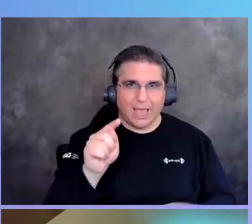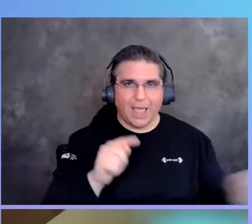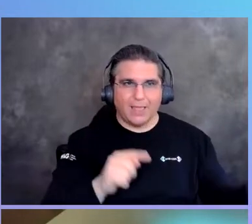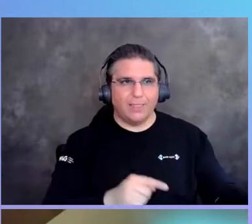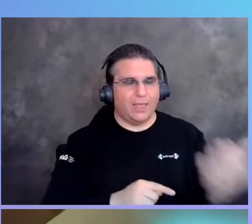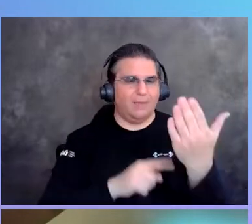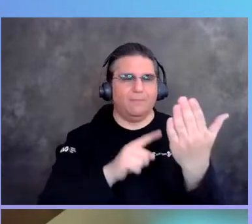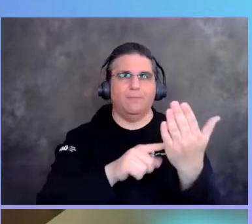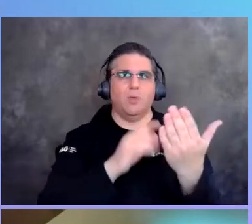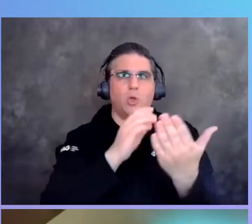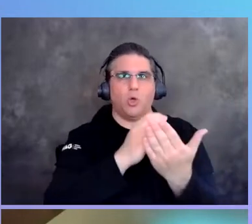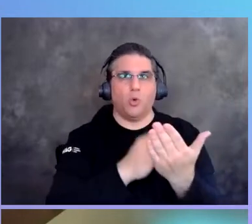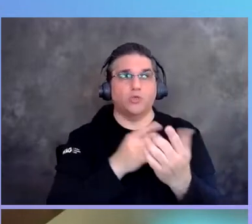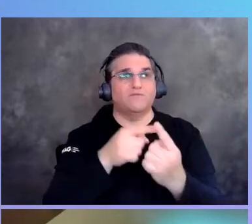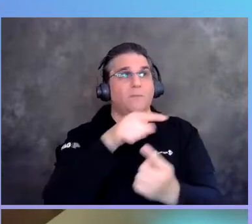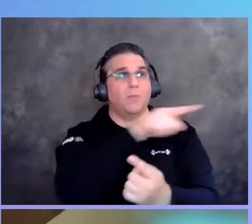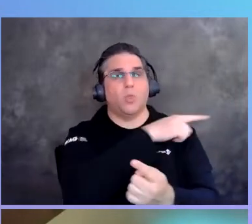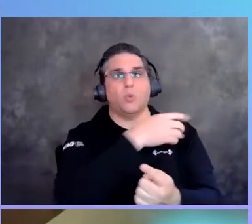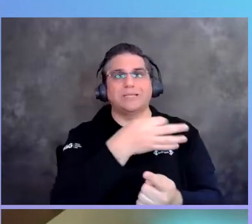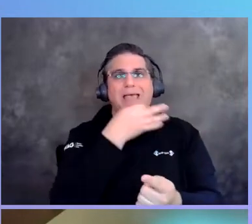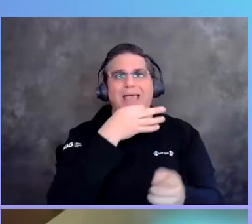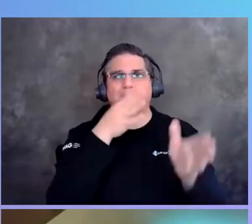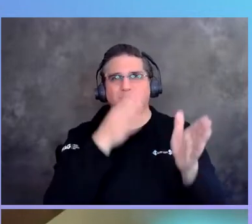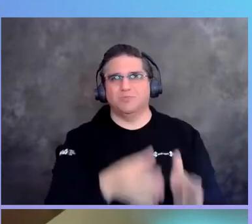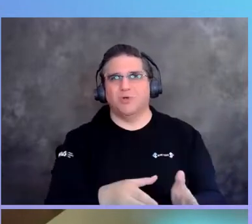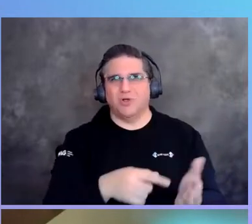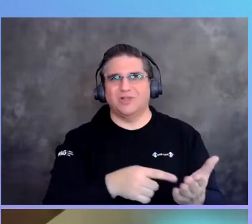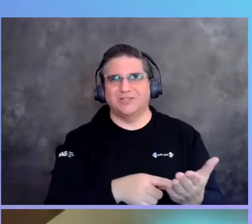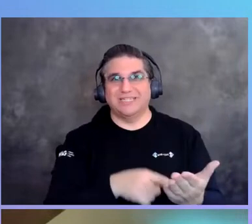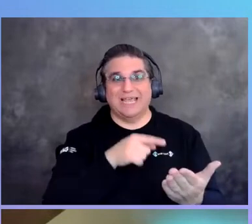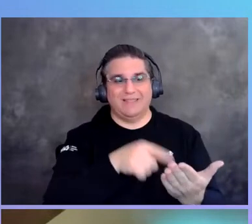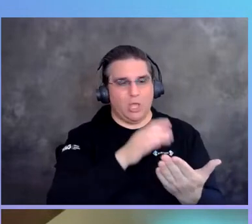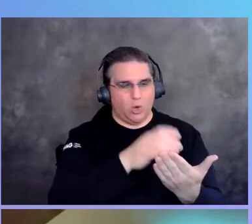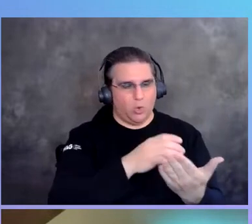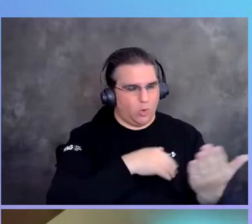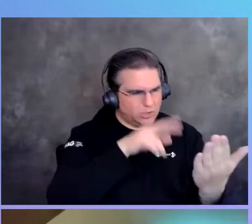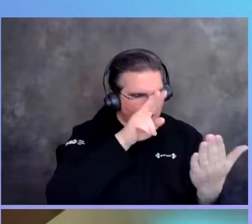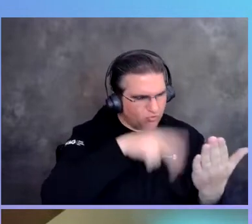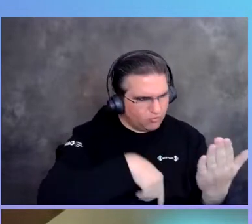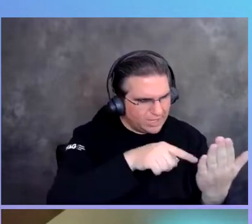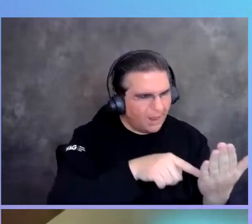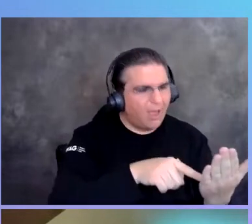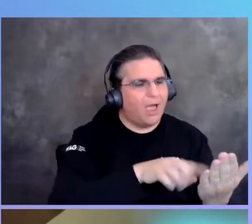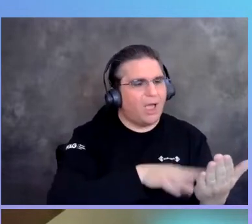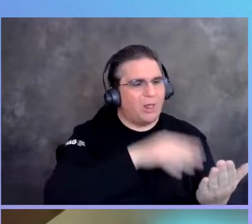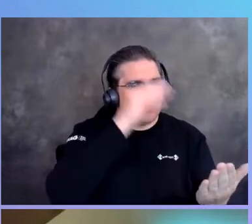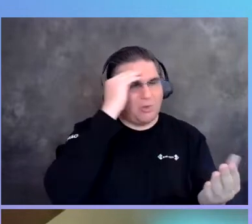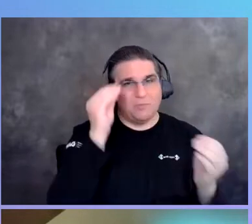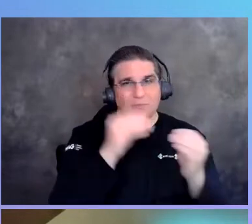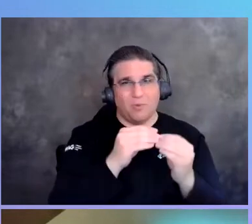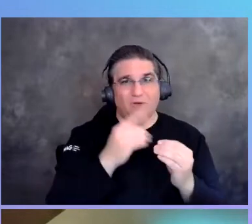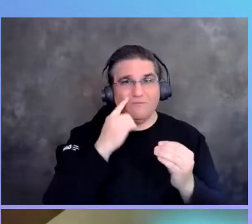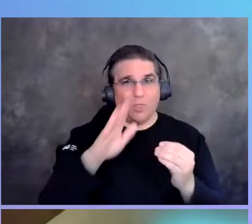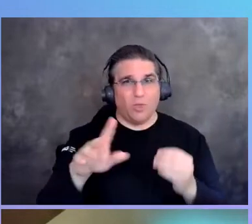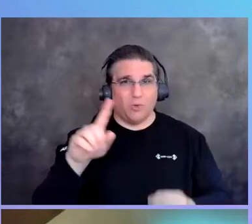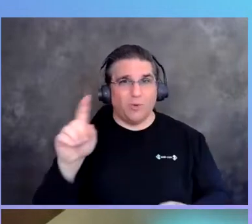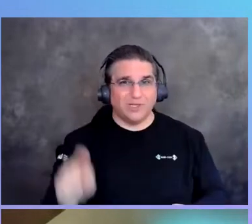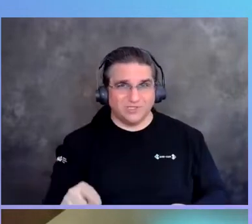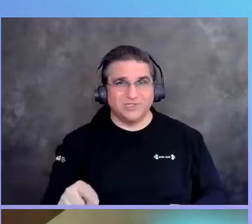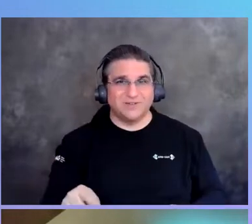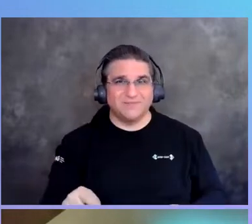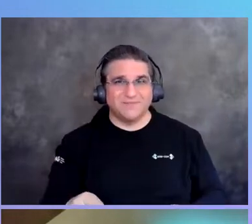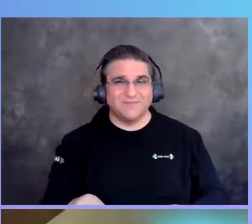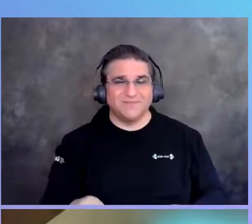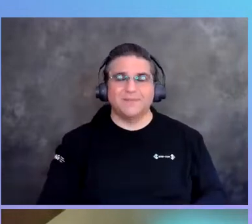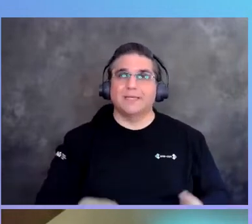own accessibility experts that they can read to further their learning. This ensures that